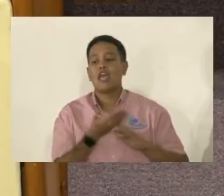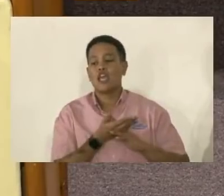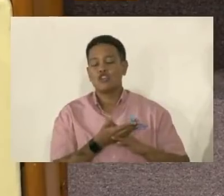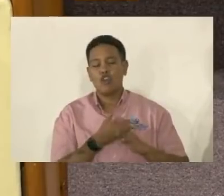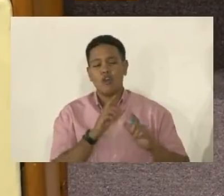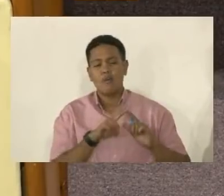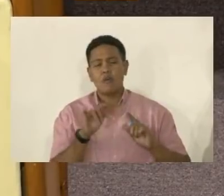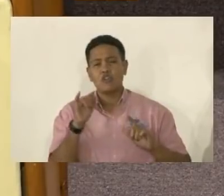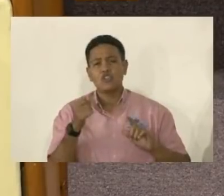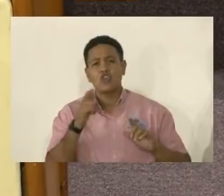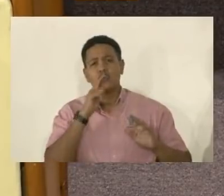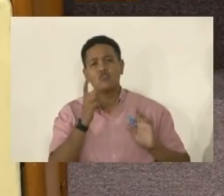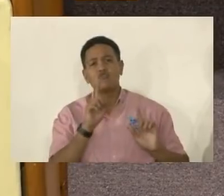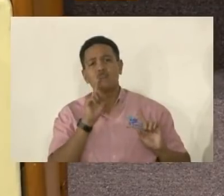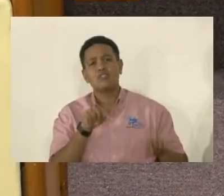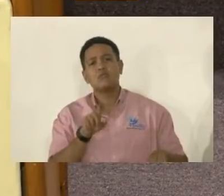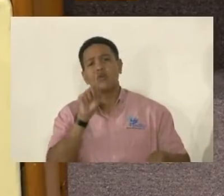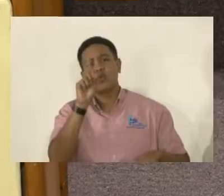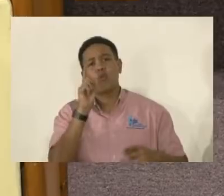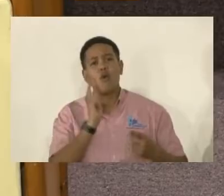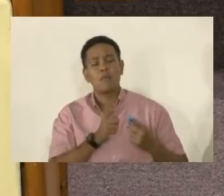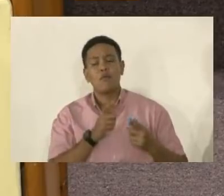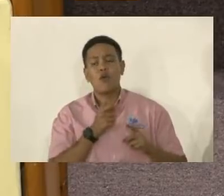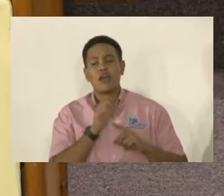But just to respond to one point,